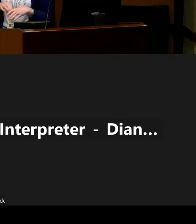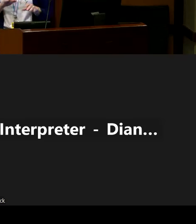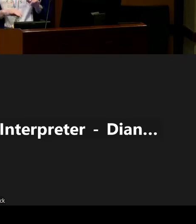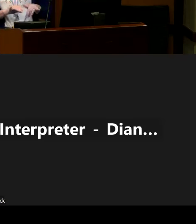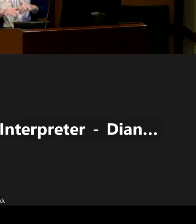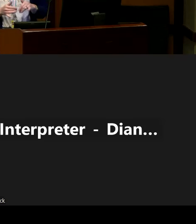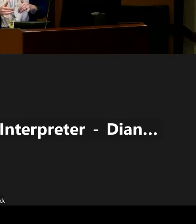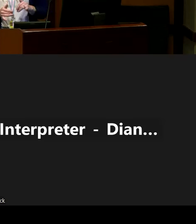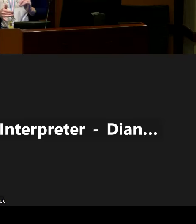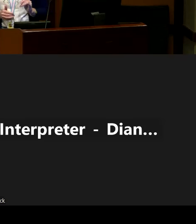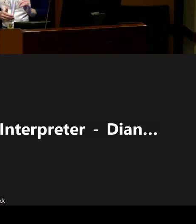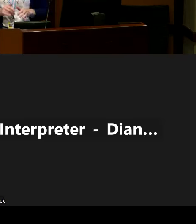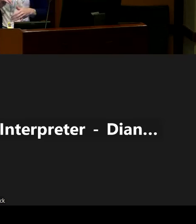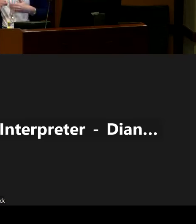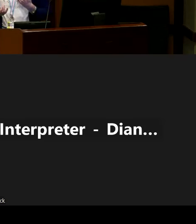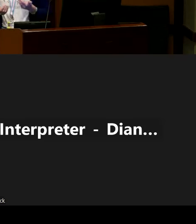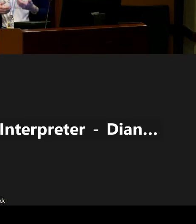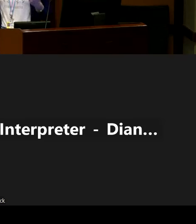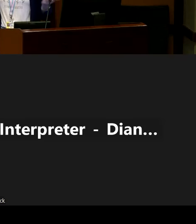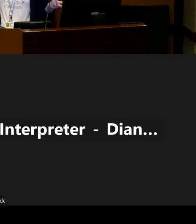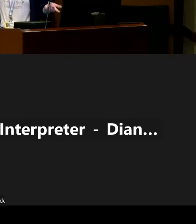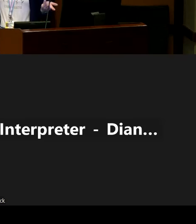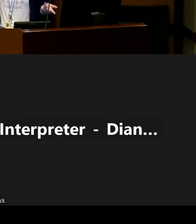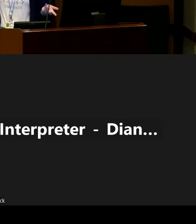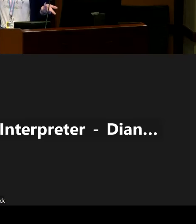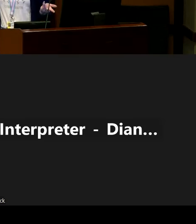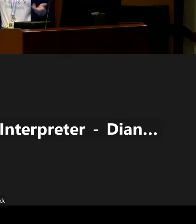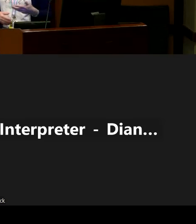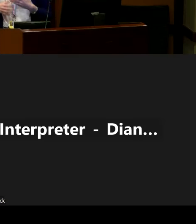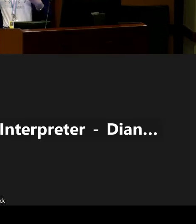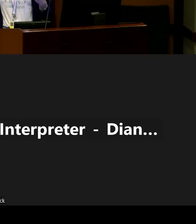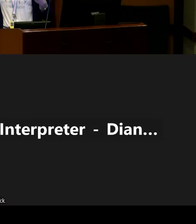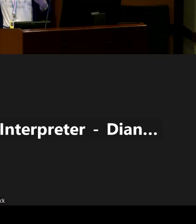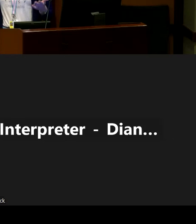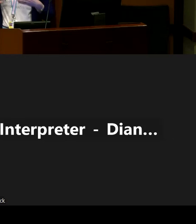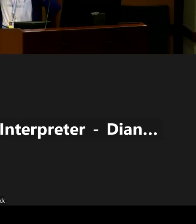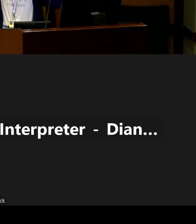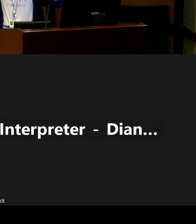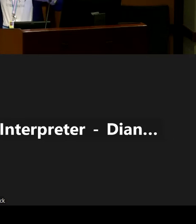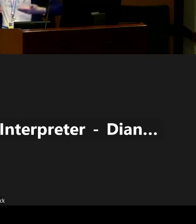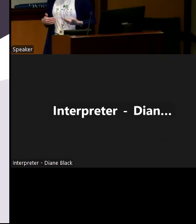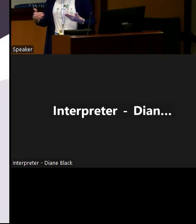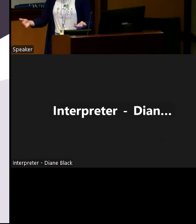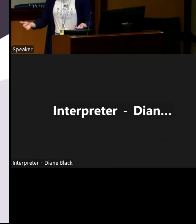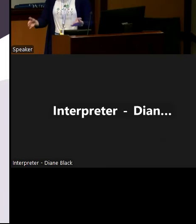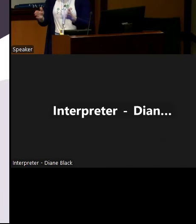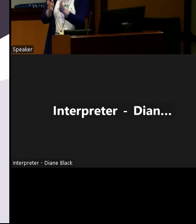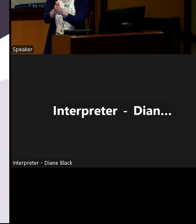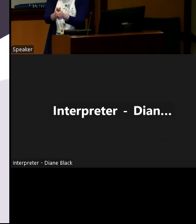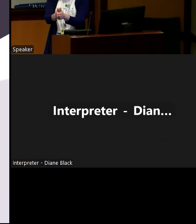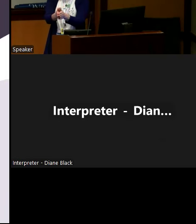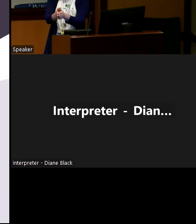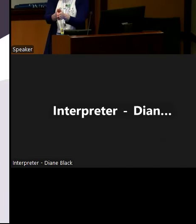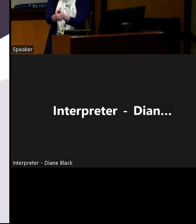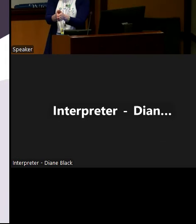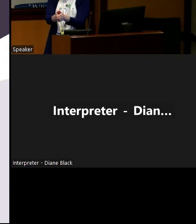this slide, I originally put mother's last name, and then I remembered, no, trans guys have babies too. So whoever is giving birth to the child, it